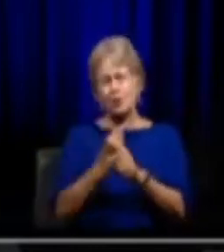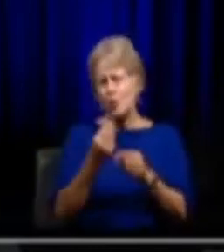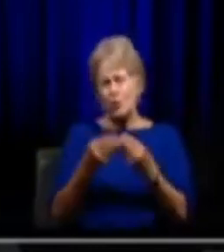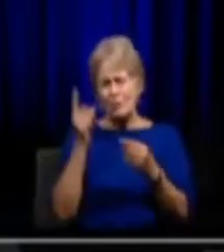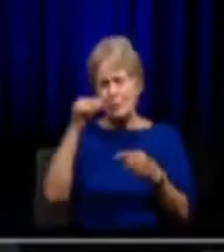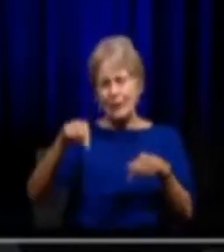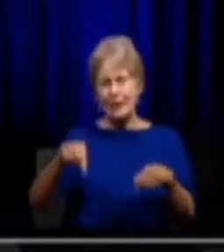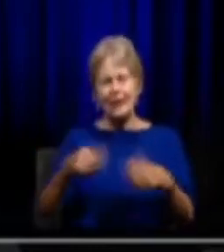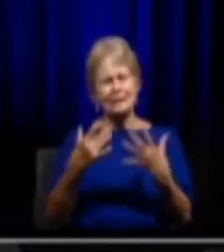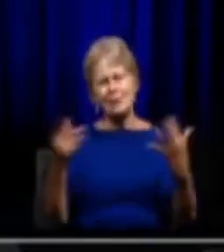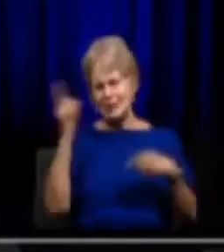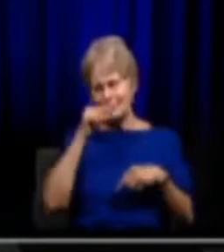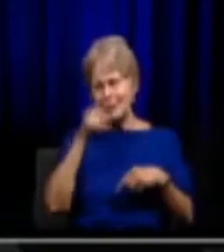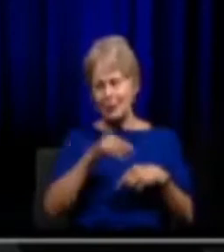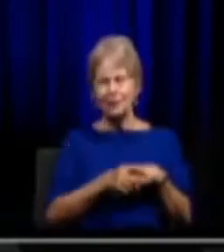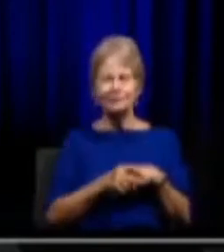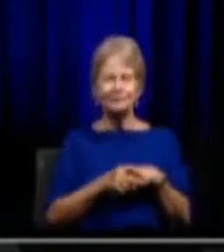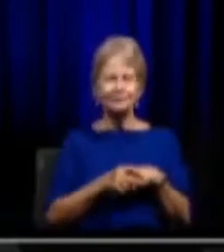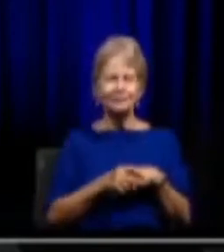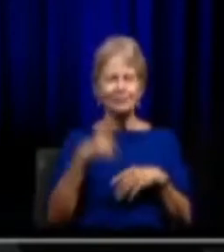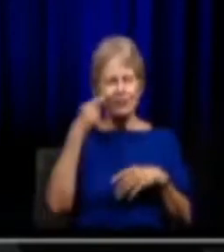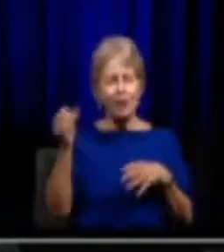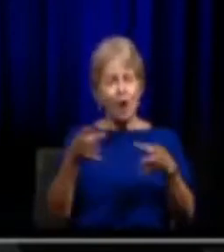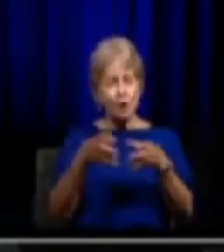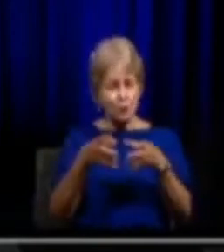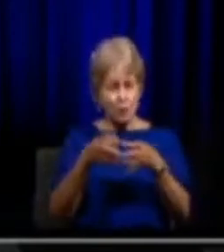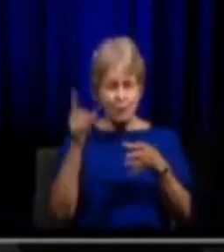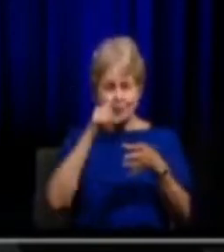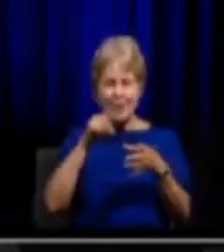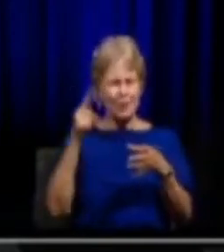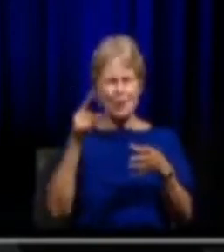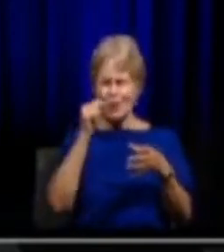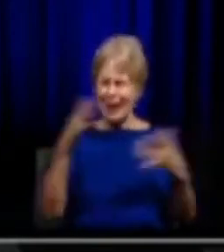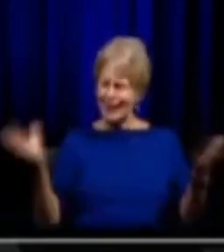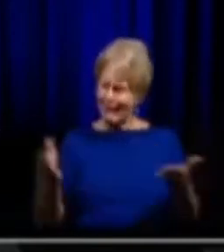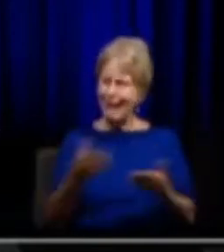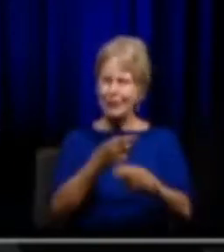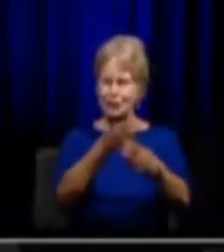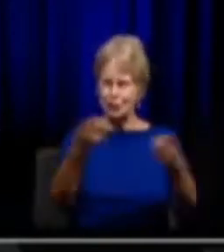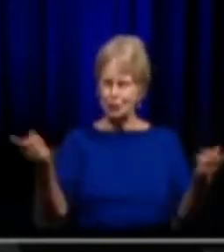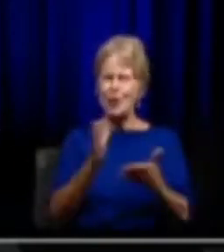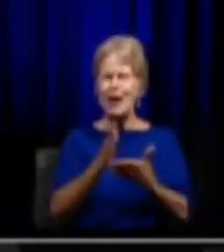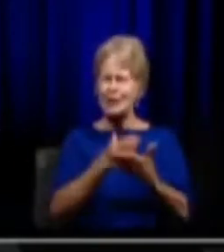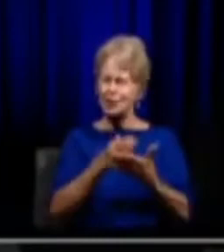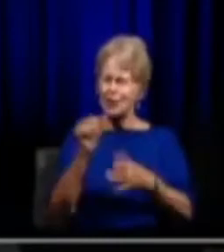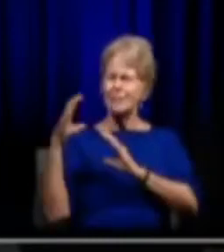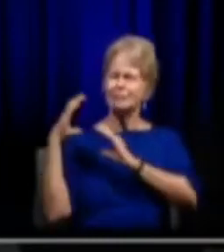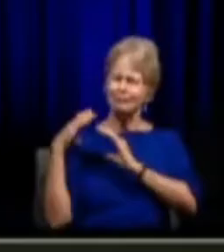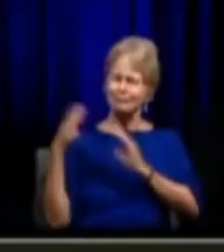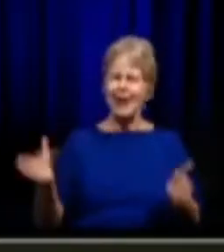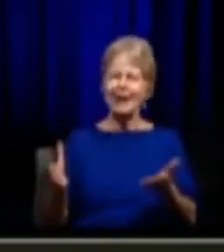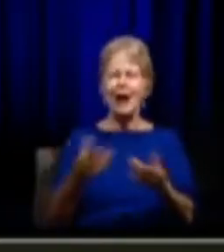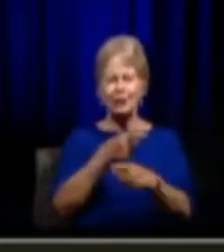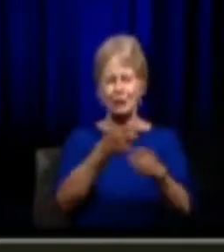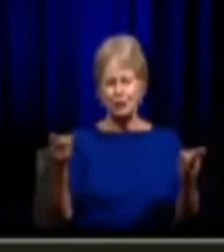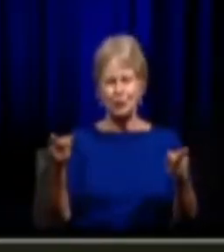people. Take a step. Find a group of people that can cheer you on, shoulder the load, encourage you, and that can do the